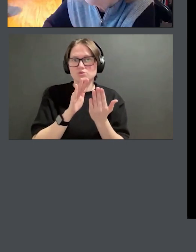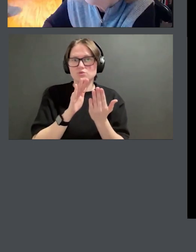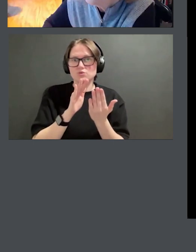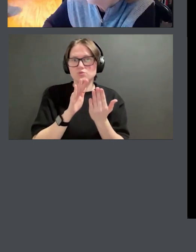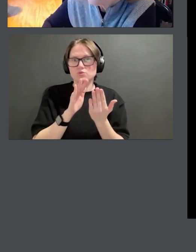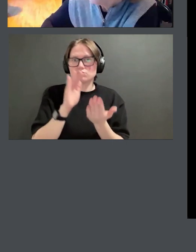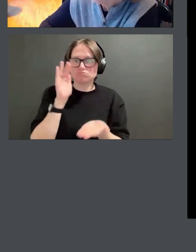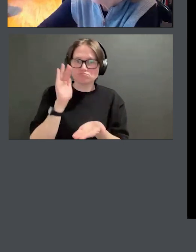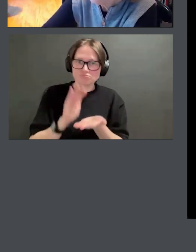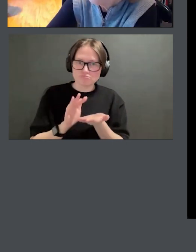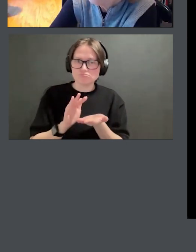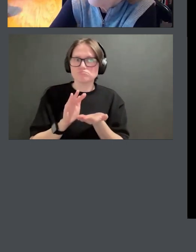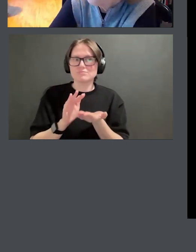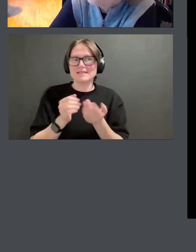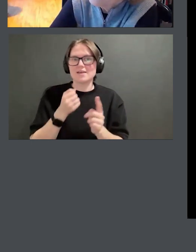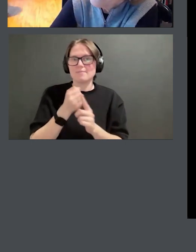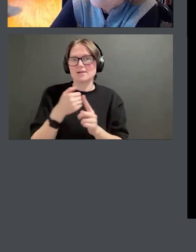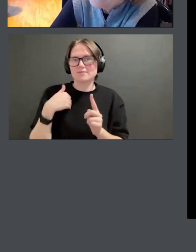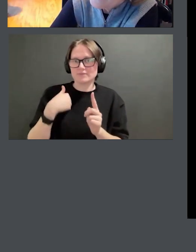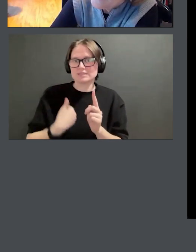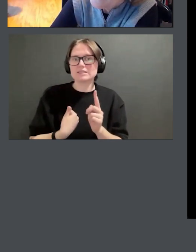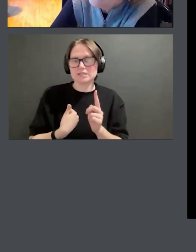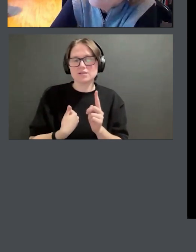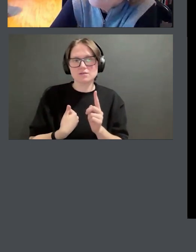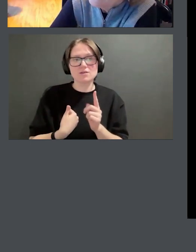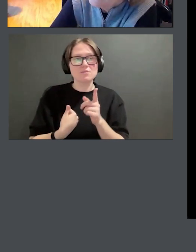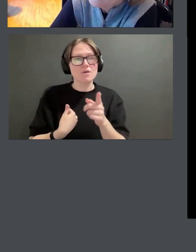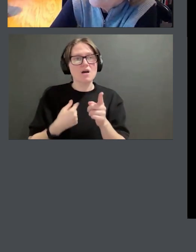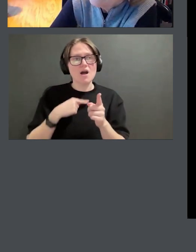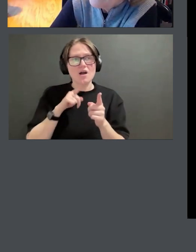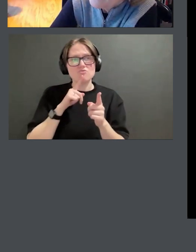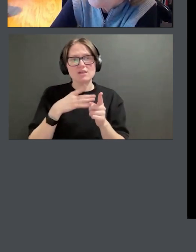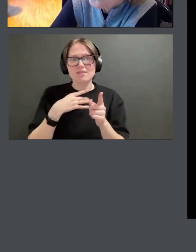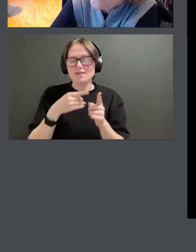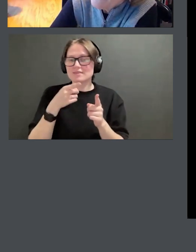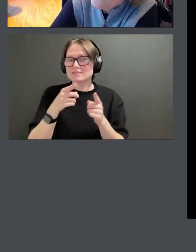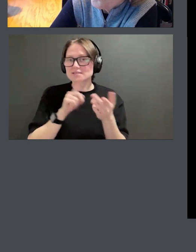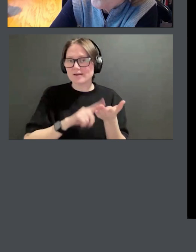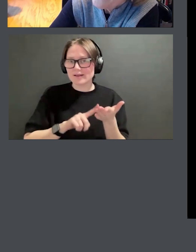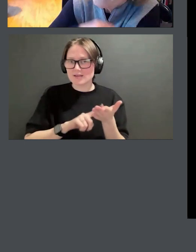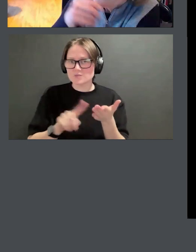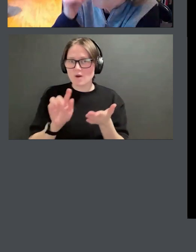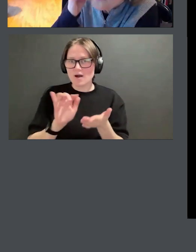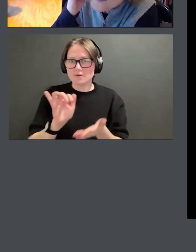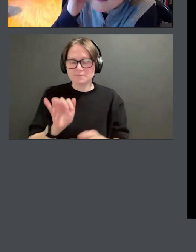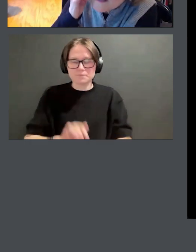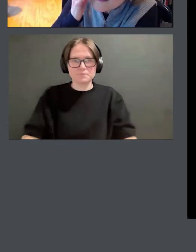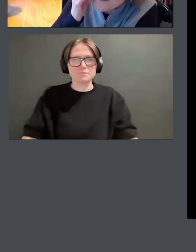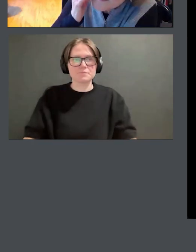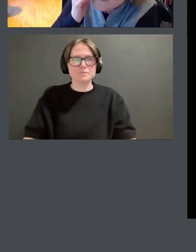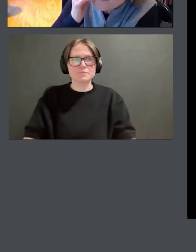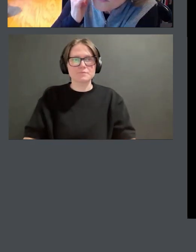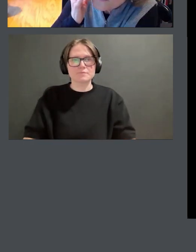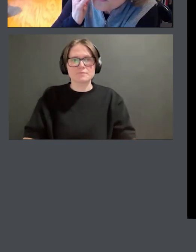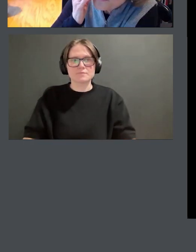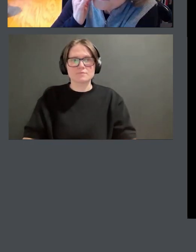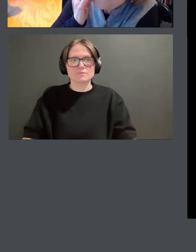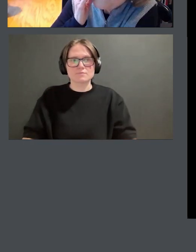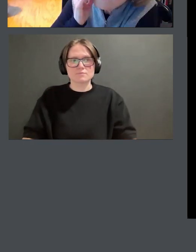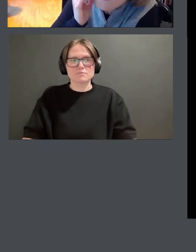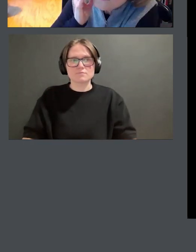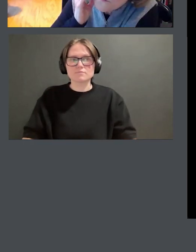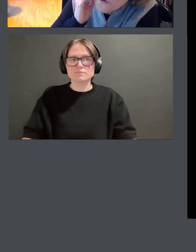fatigue. But I really like this study as well, where they looked at a large